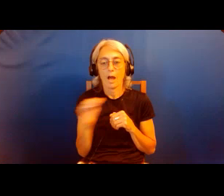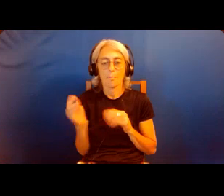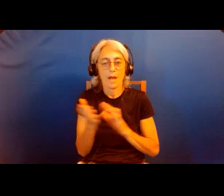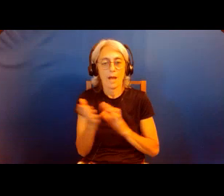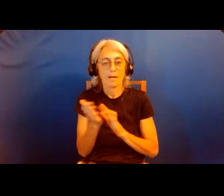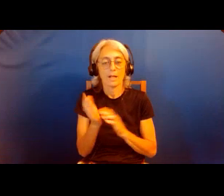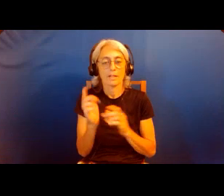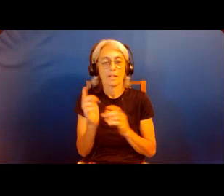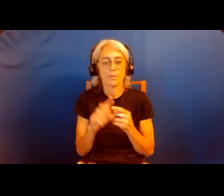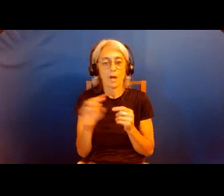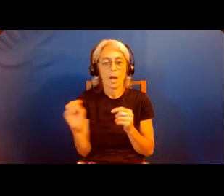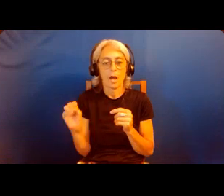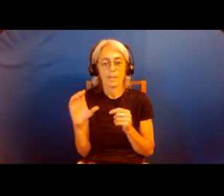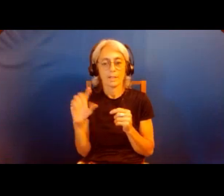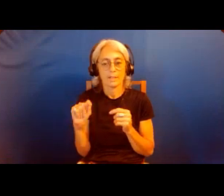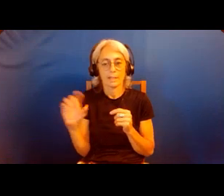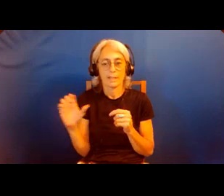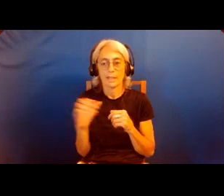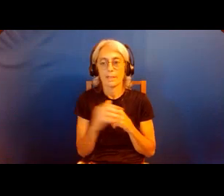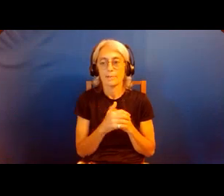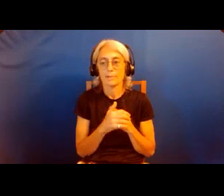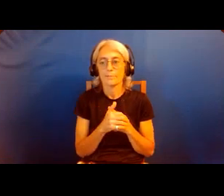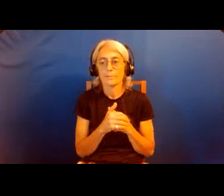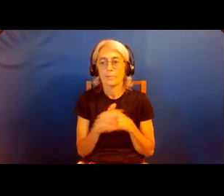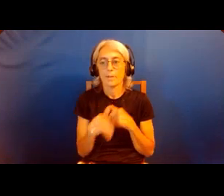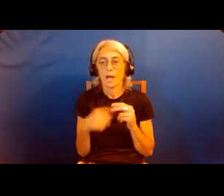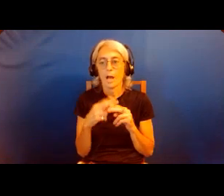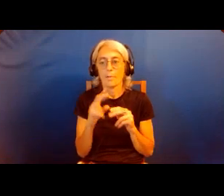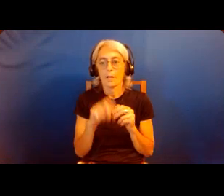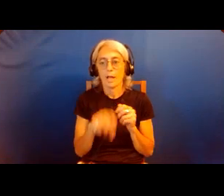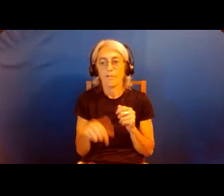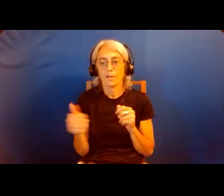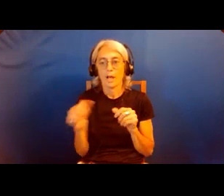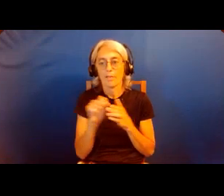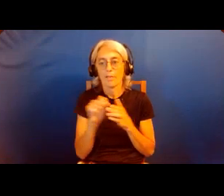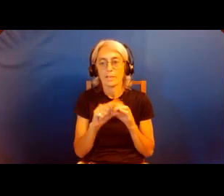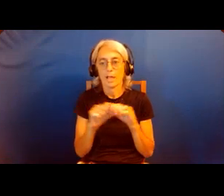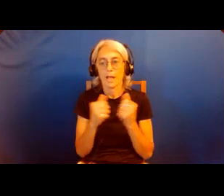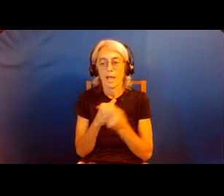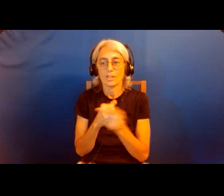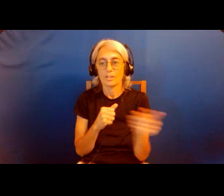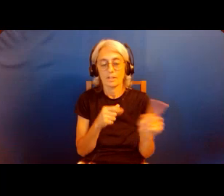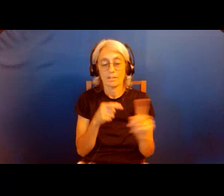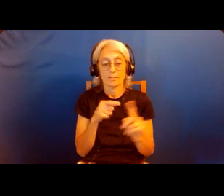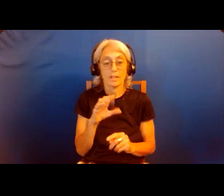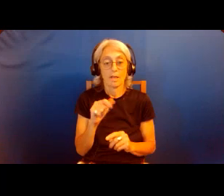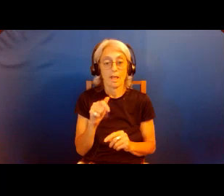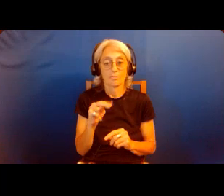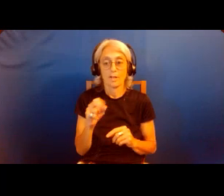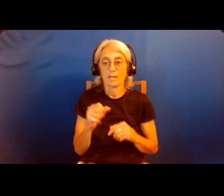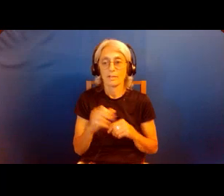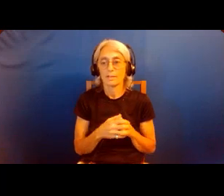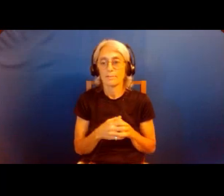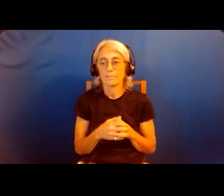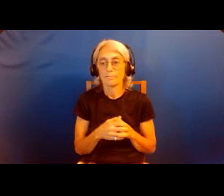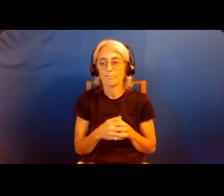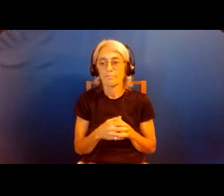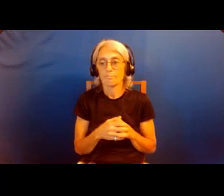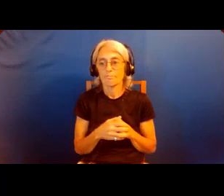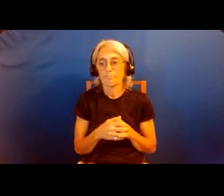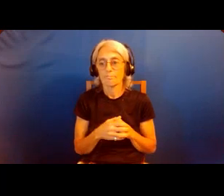to CTC about every other state agency, particularly Caltrans. It's not